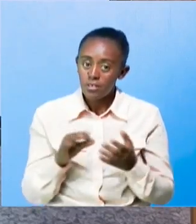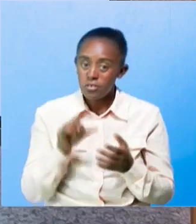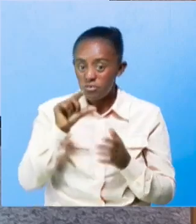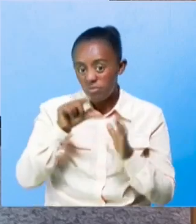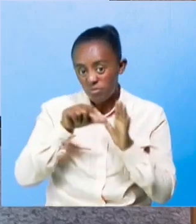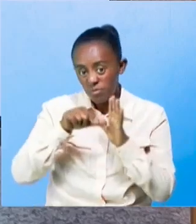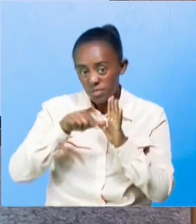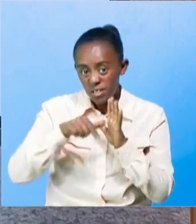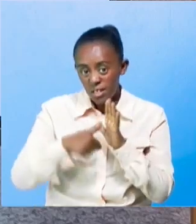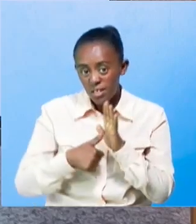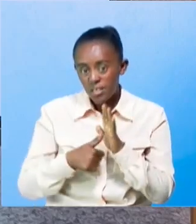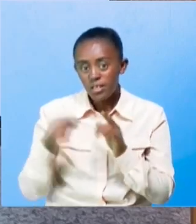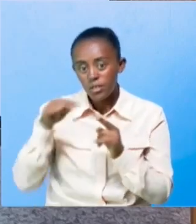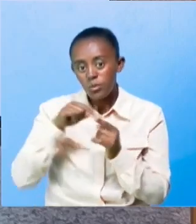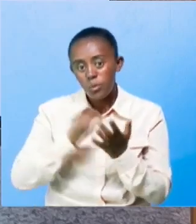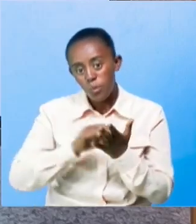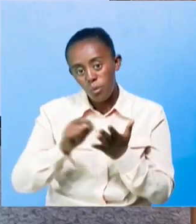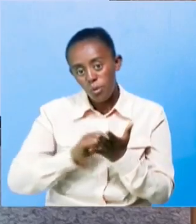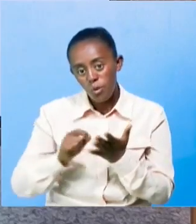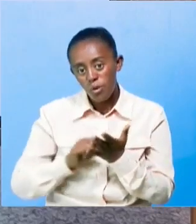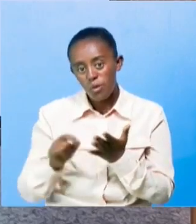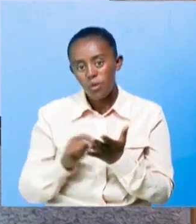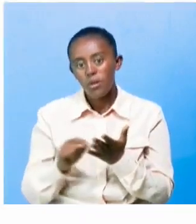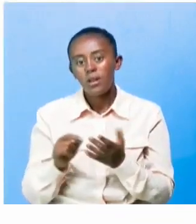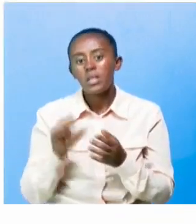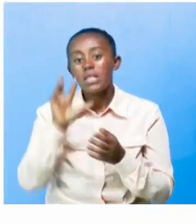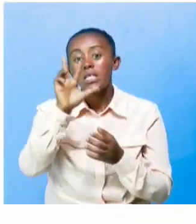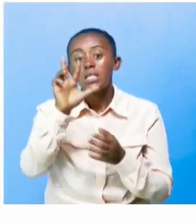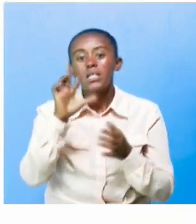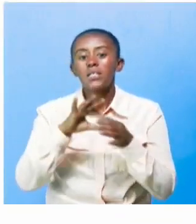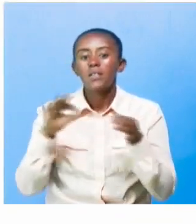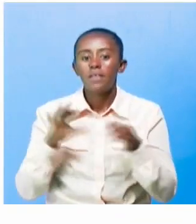few seconds to write 3 sentences.